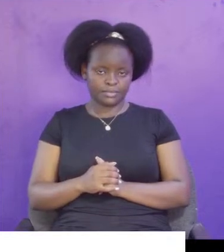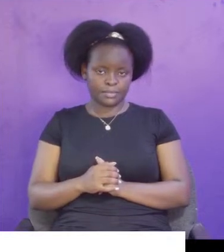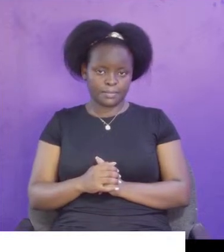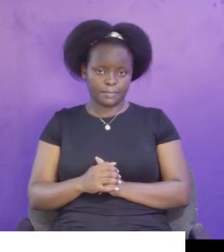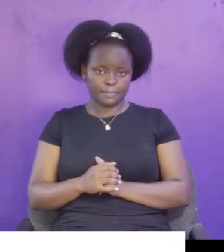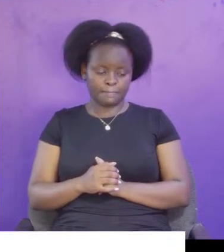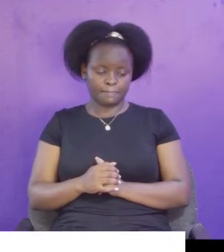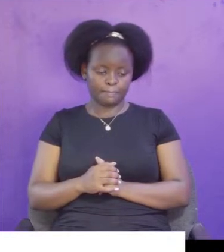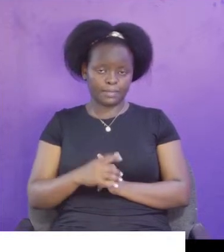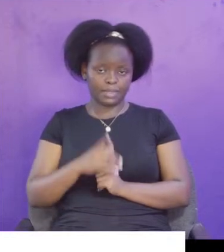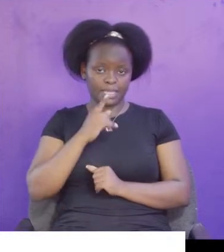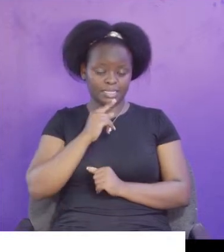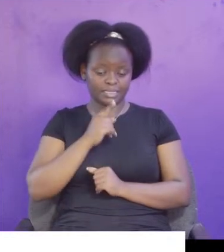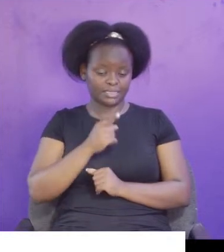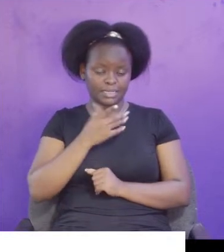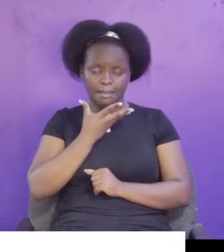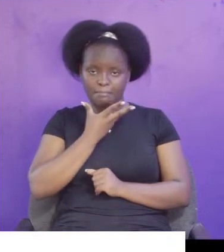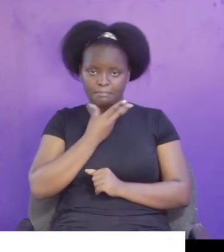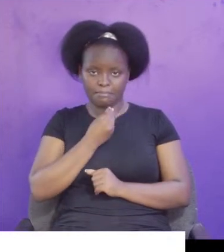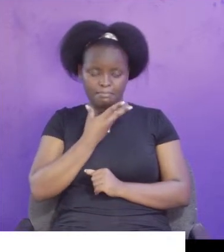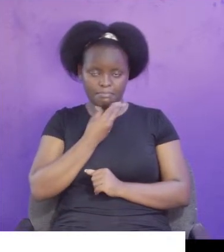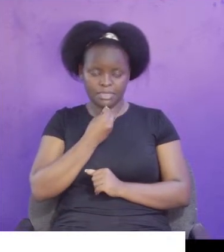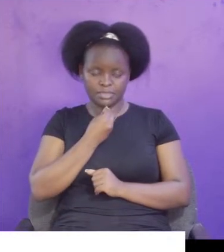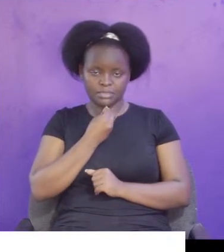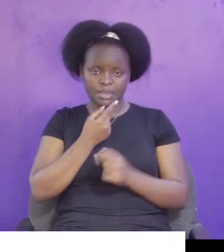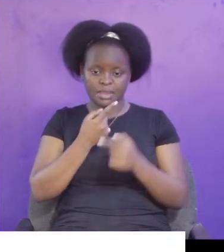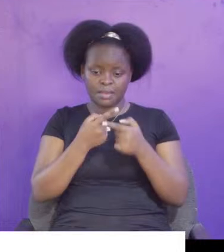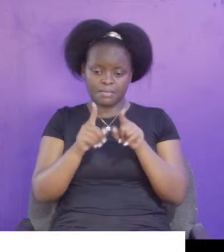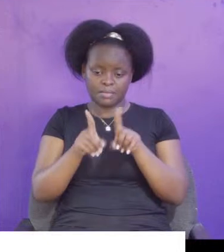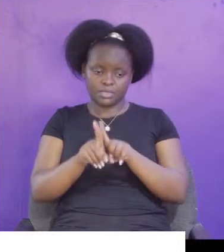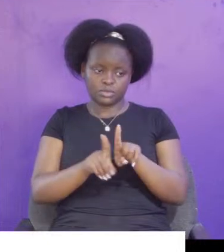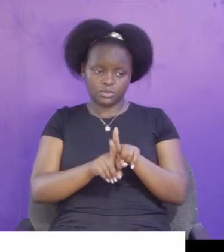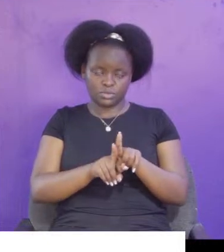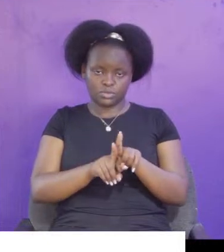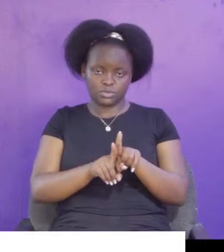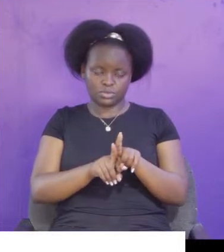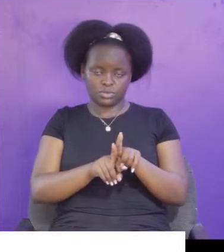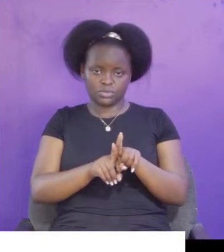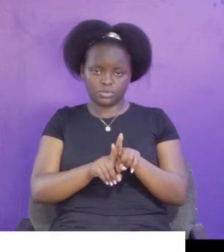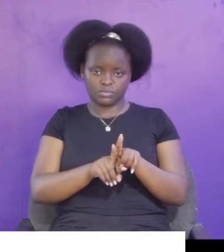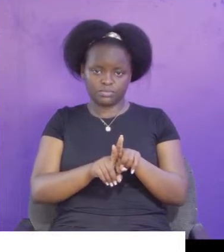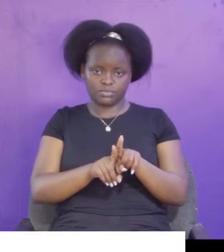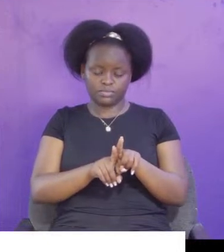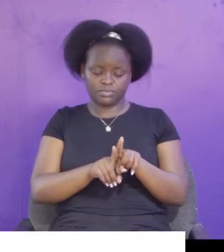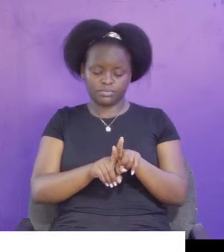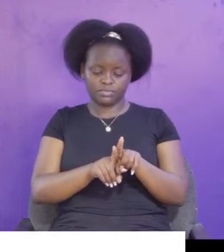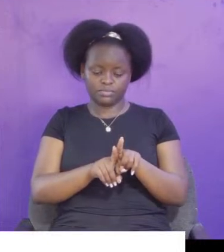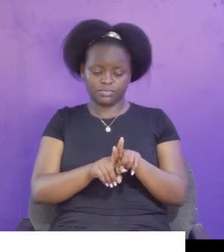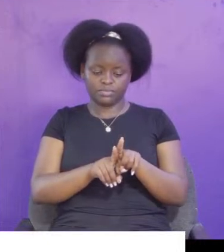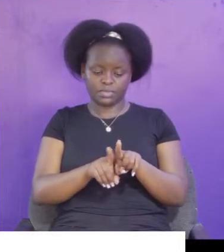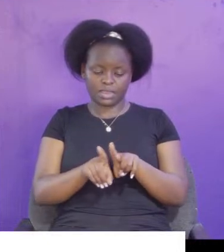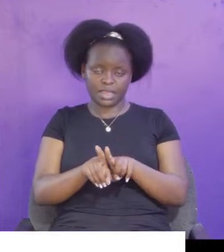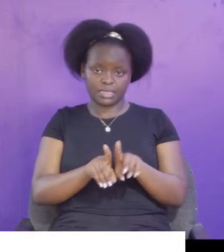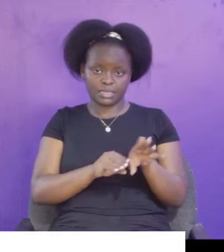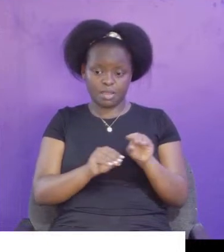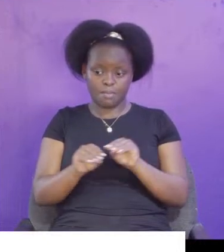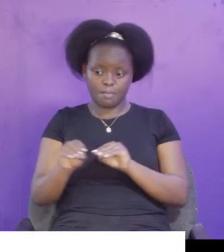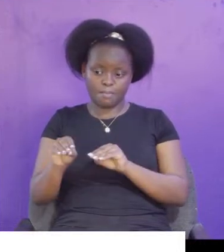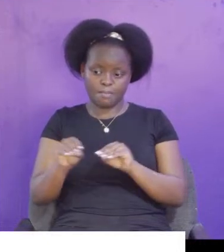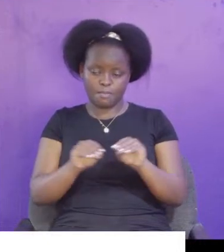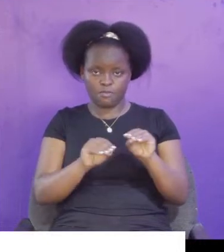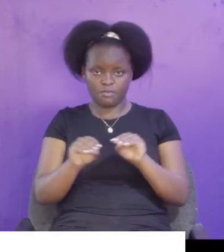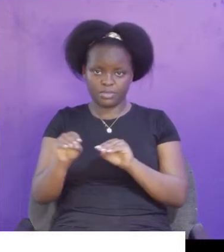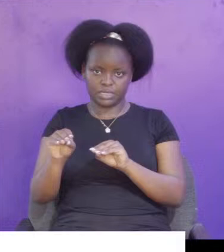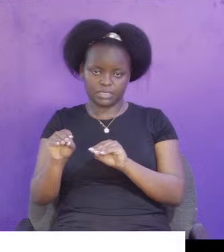a man, but he also charged among us as a movement for